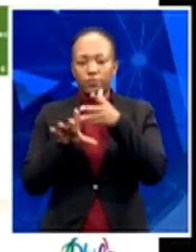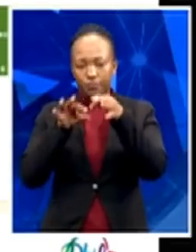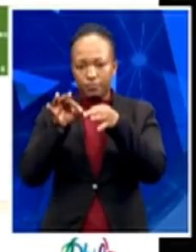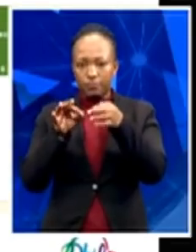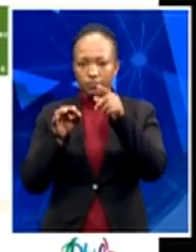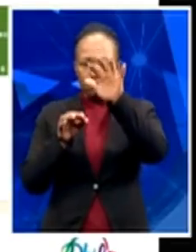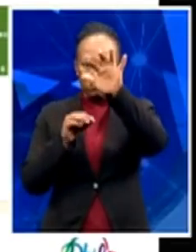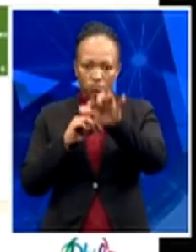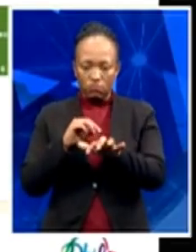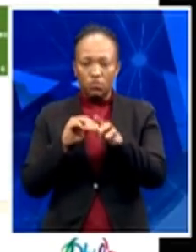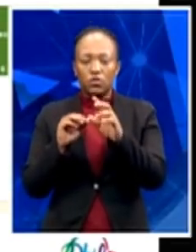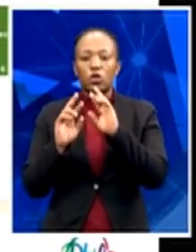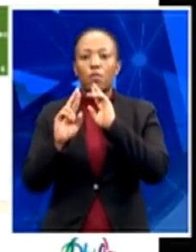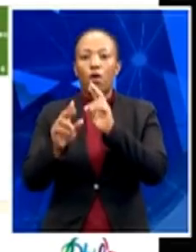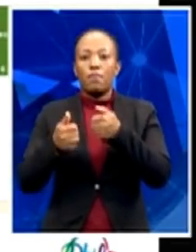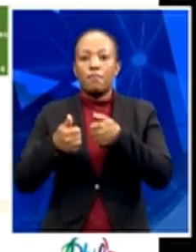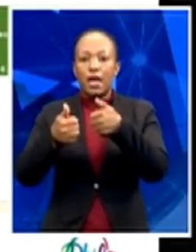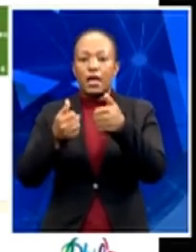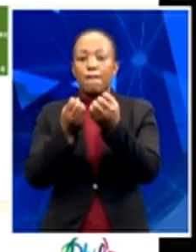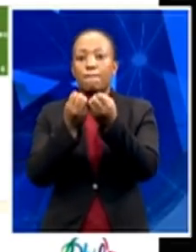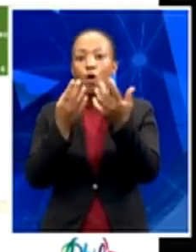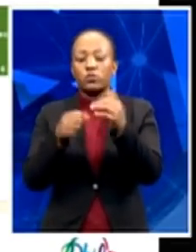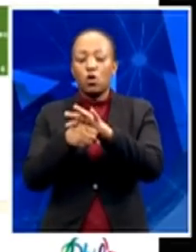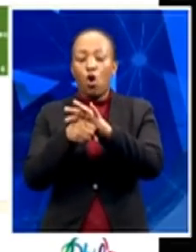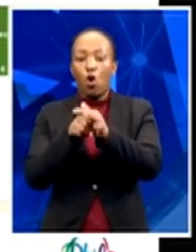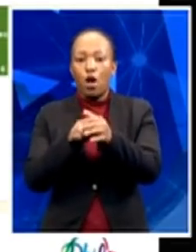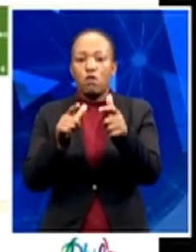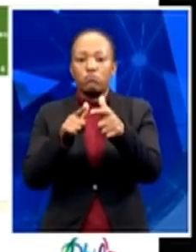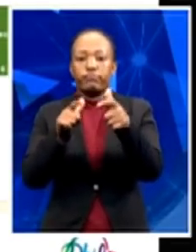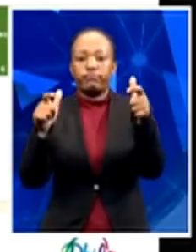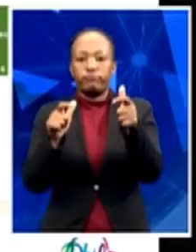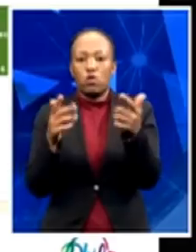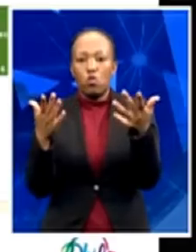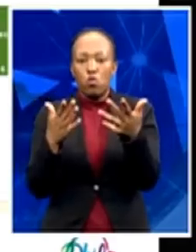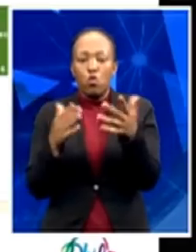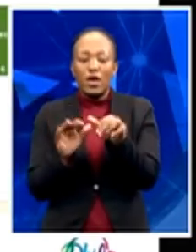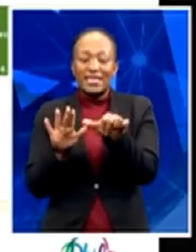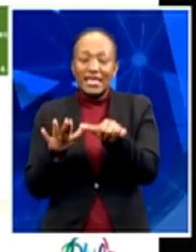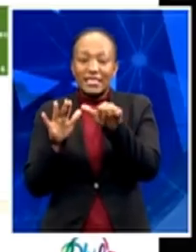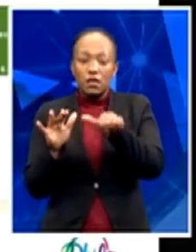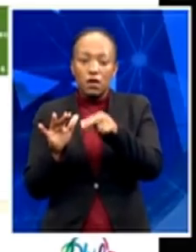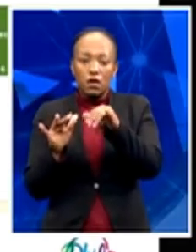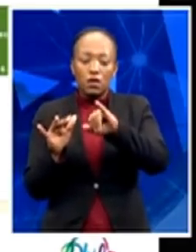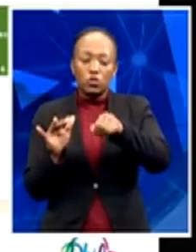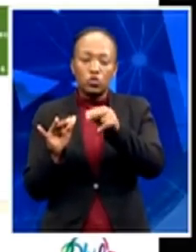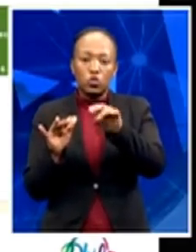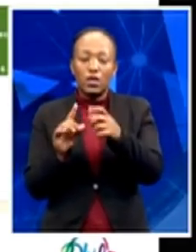the majority of the cases that have been reported on the 16th of June were from Gauteng, which accounted